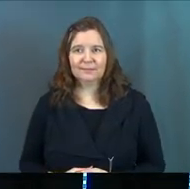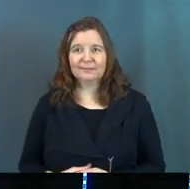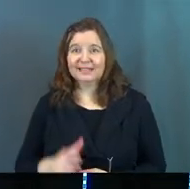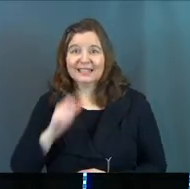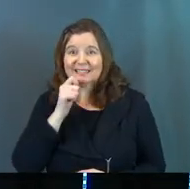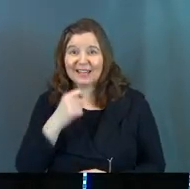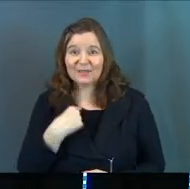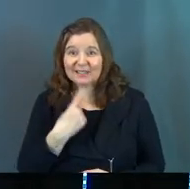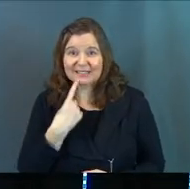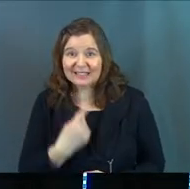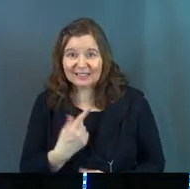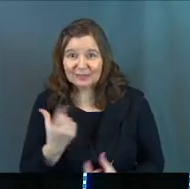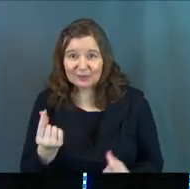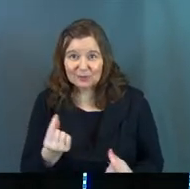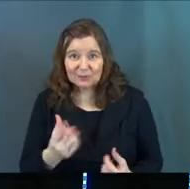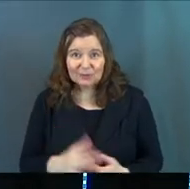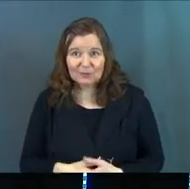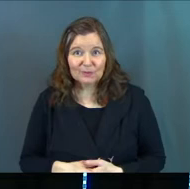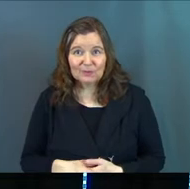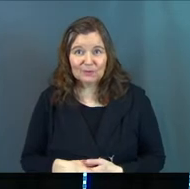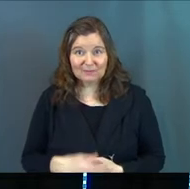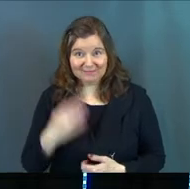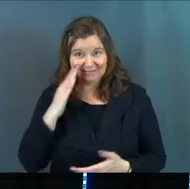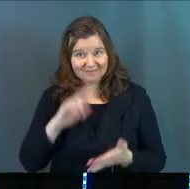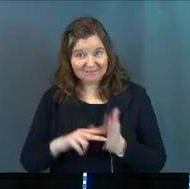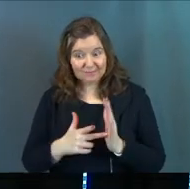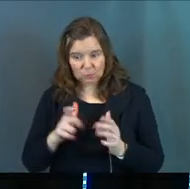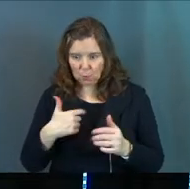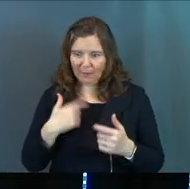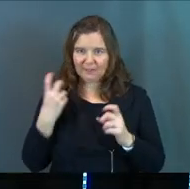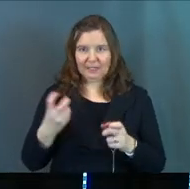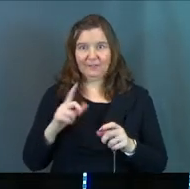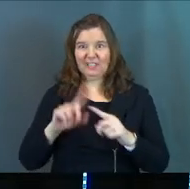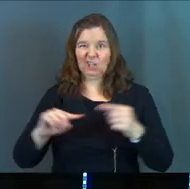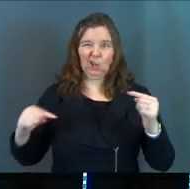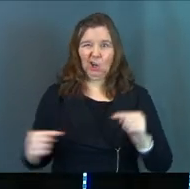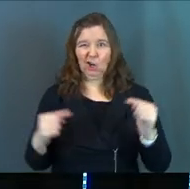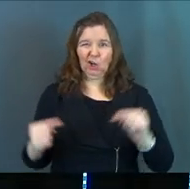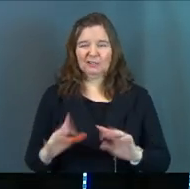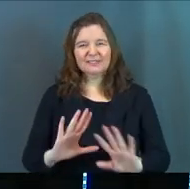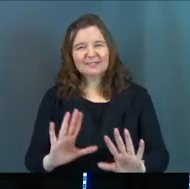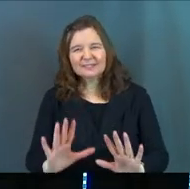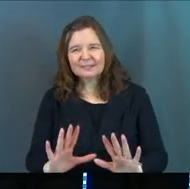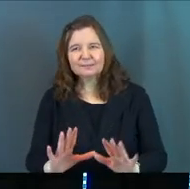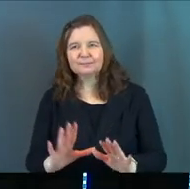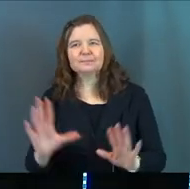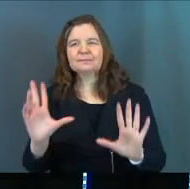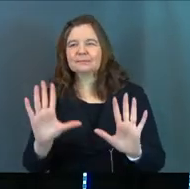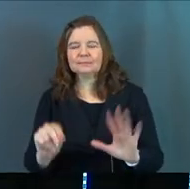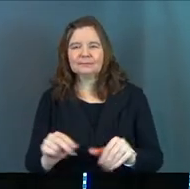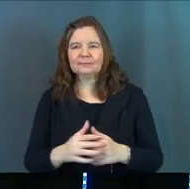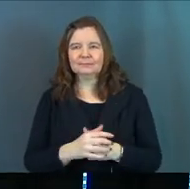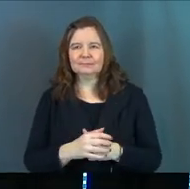It's not what he calls us to. You know what I mean? You got to give till it hurts. You know, it's like it's, no.